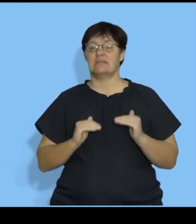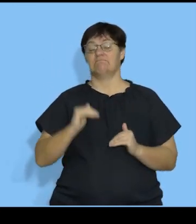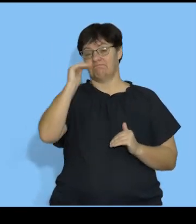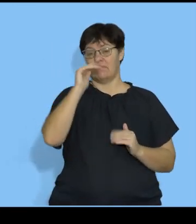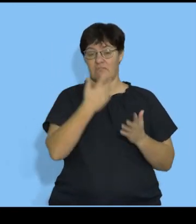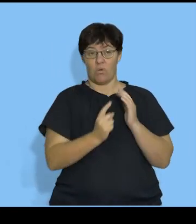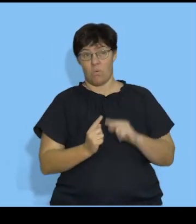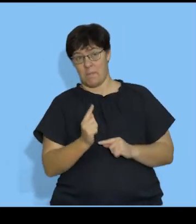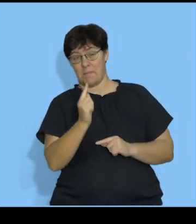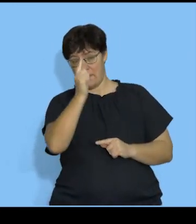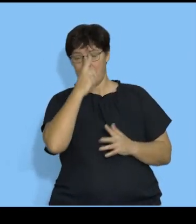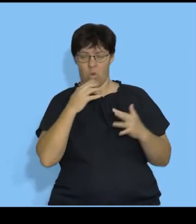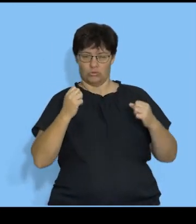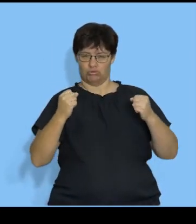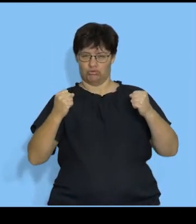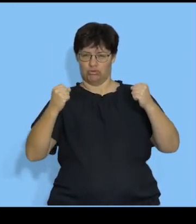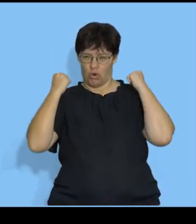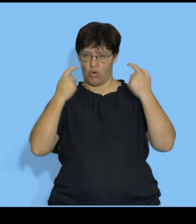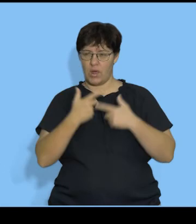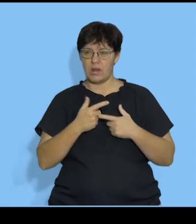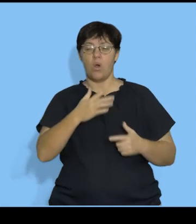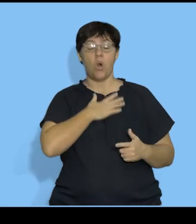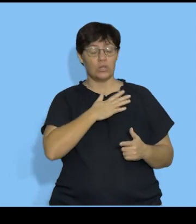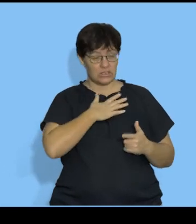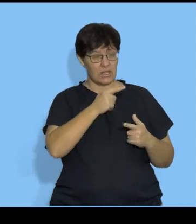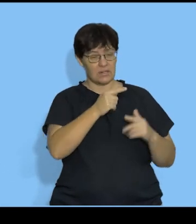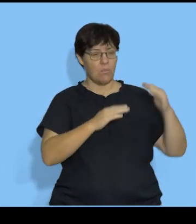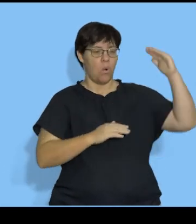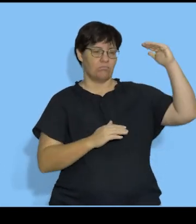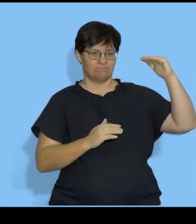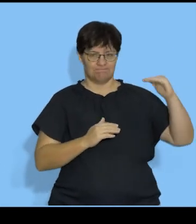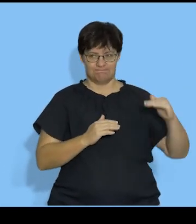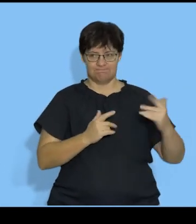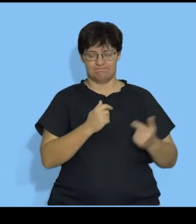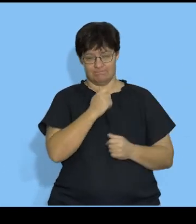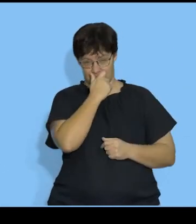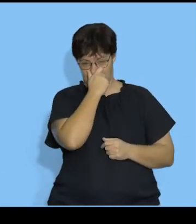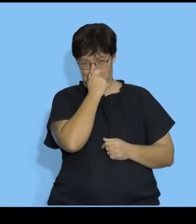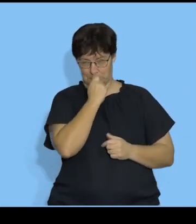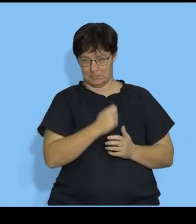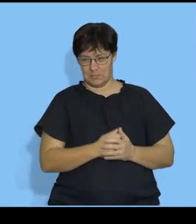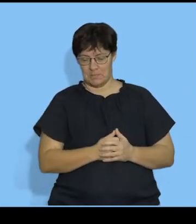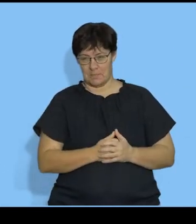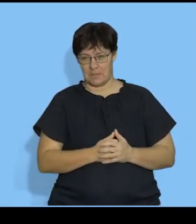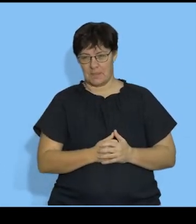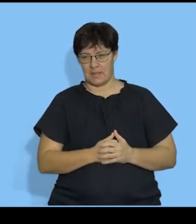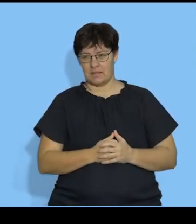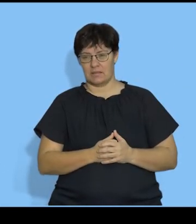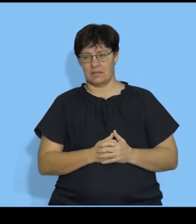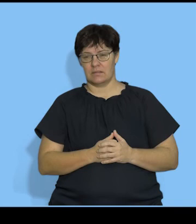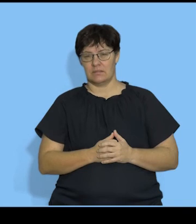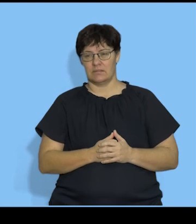go up that series, and the oxidizing strength of the substance actually increases as you go down the series,